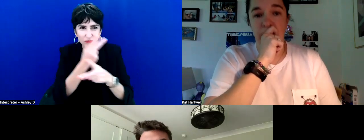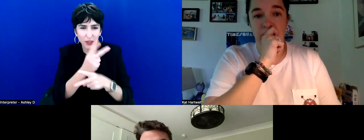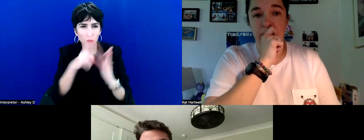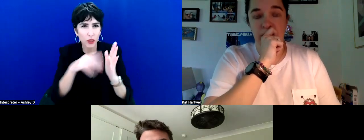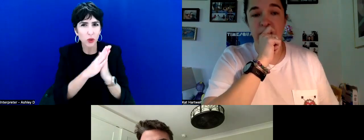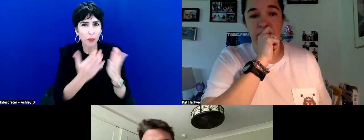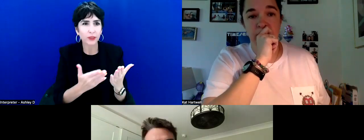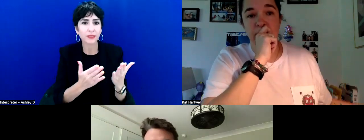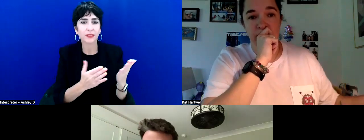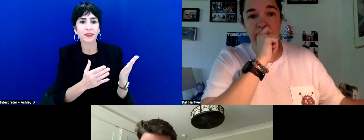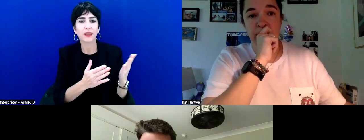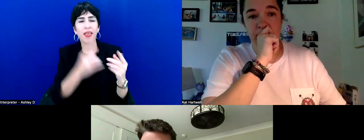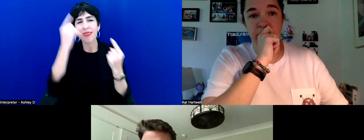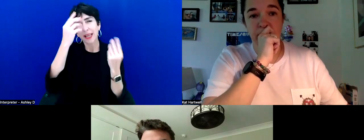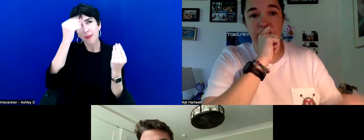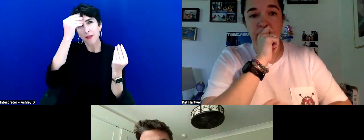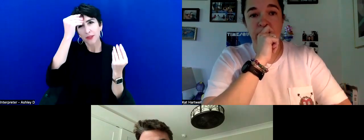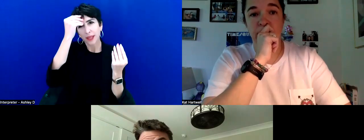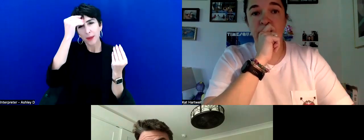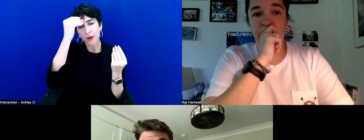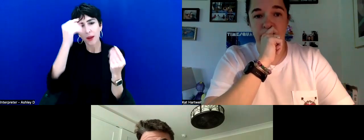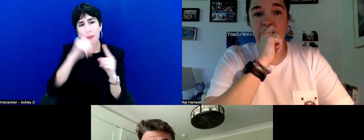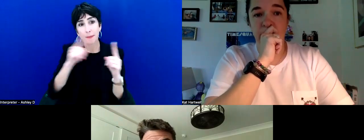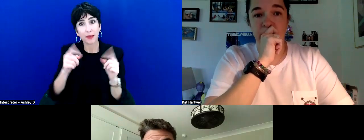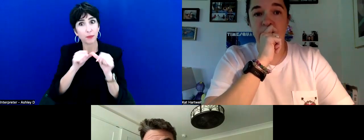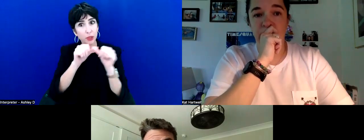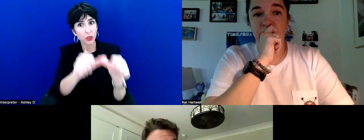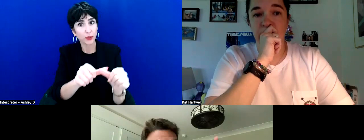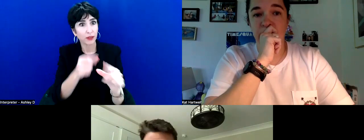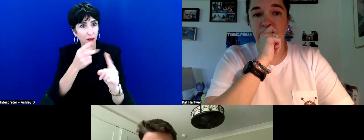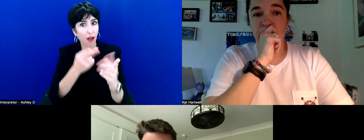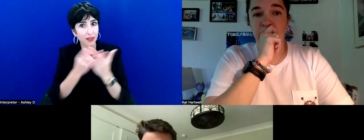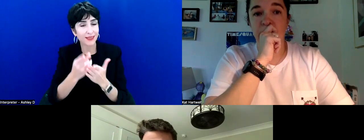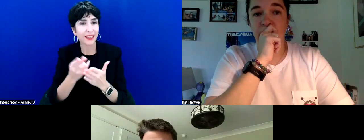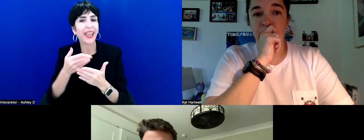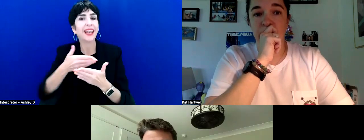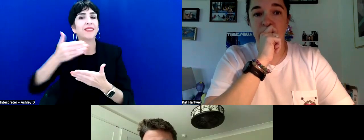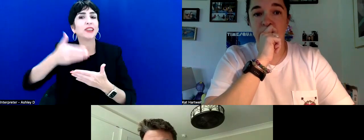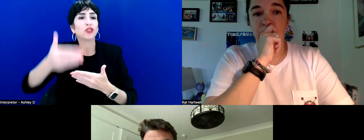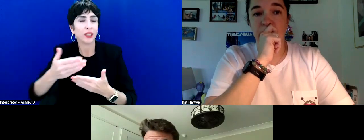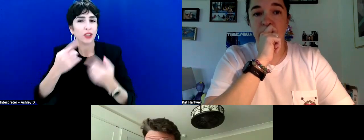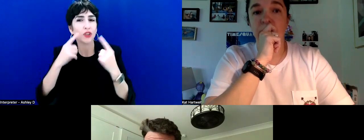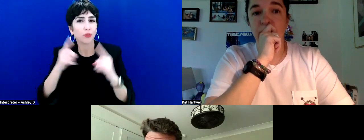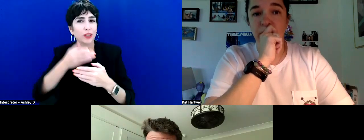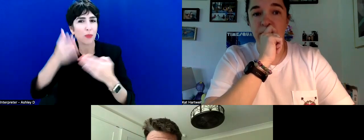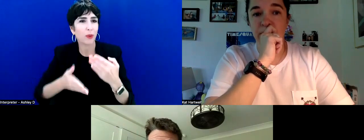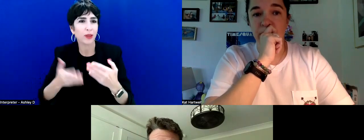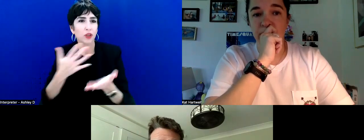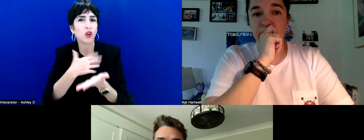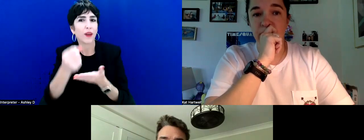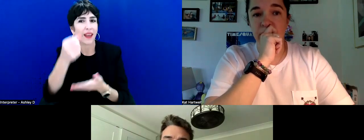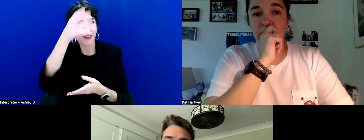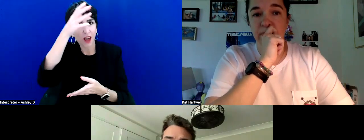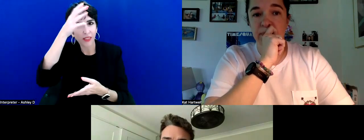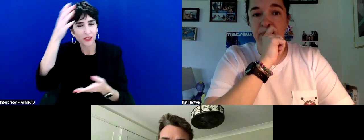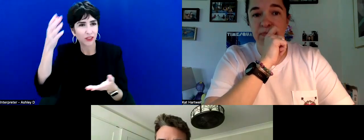books, think about it, but pursue it honestly. And eventually you will come to a point where you're going to run out of knowledge and